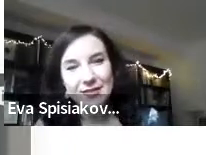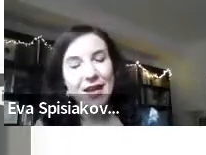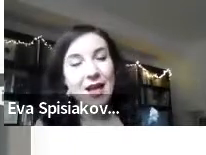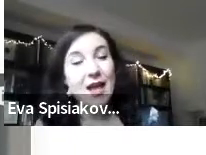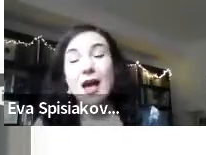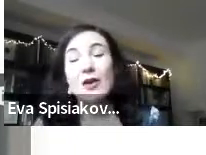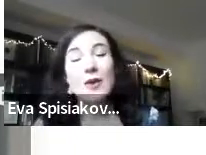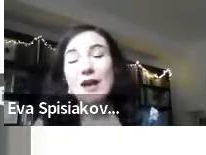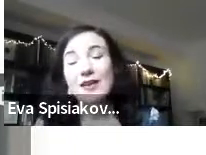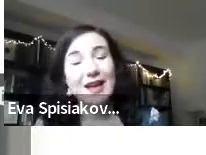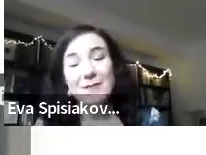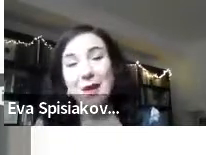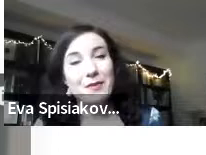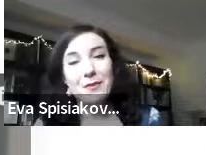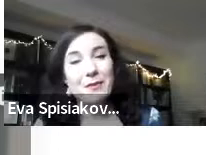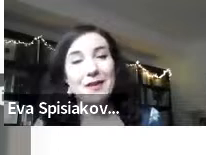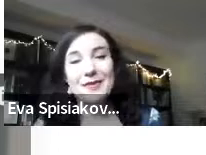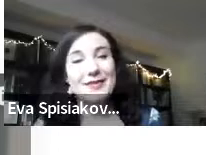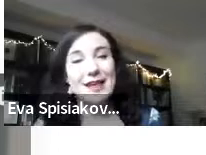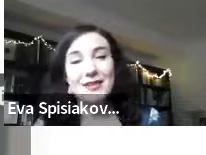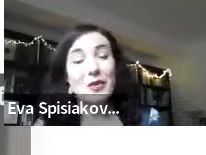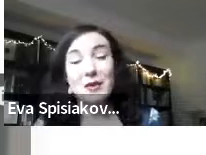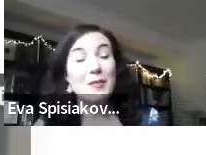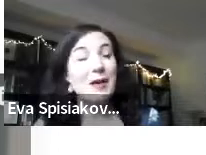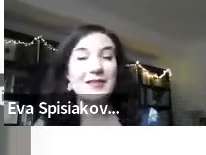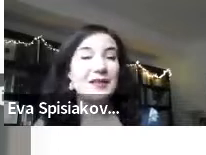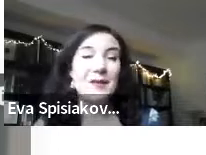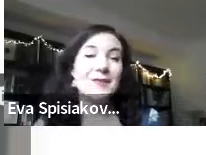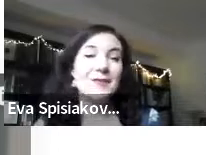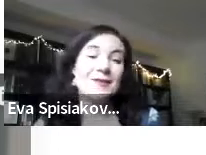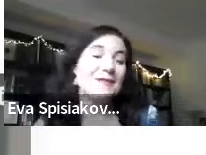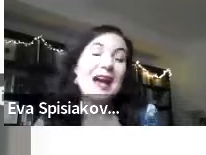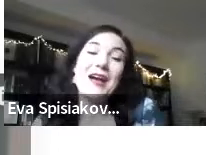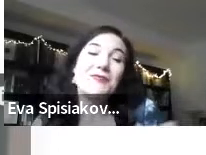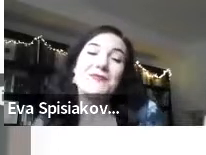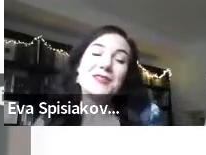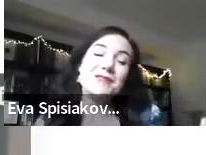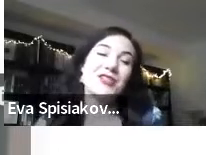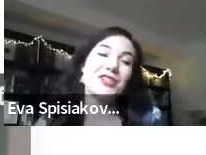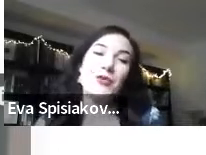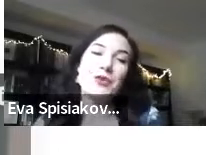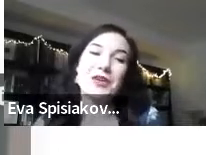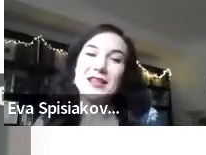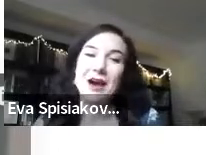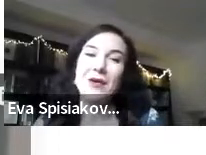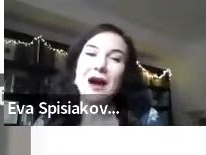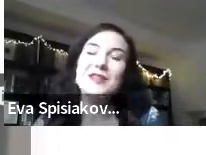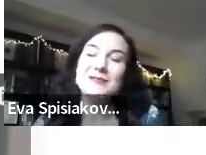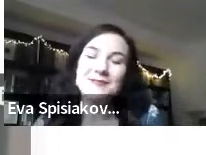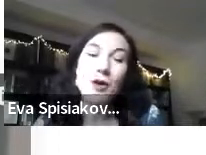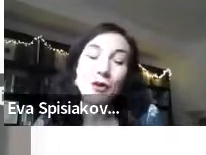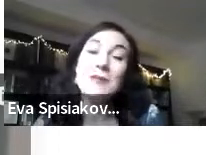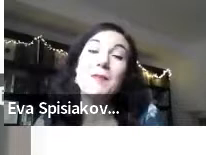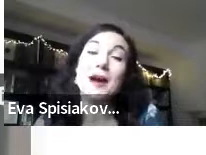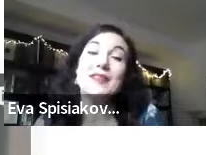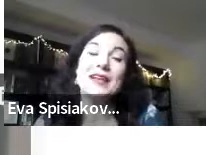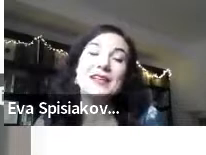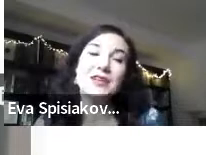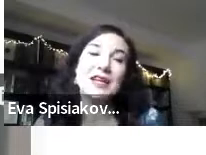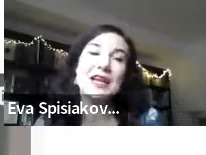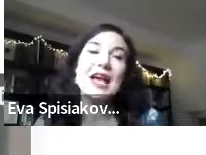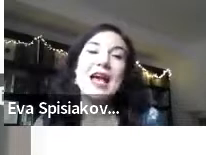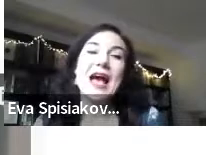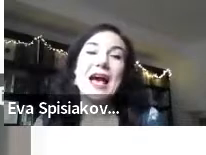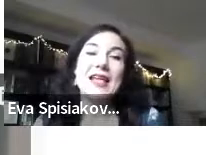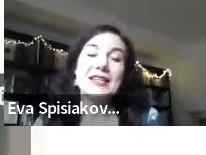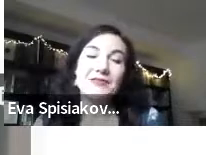planet. And whoever came up with that horrible pun, I have like just no words how horrible a pun that